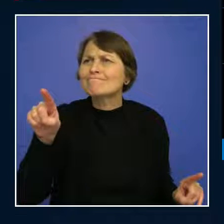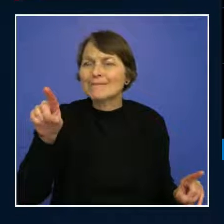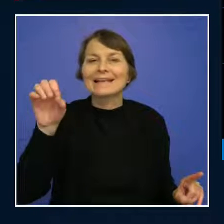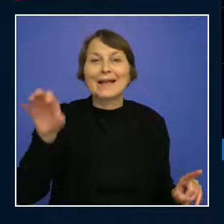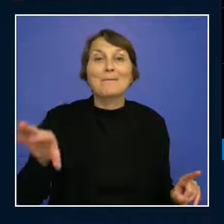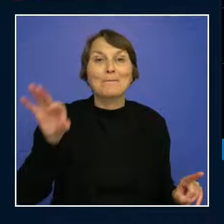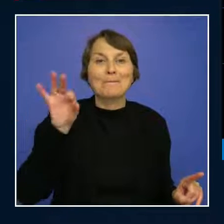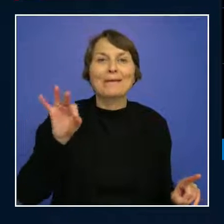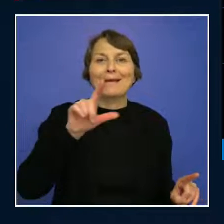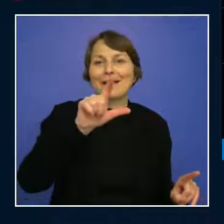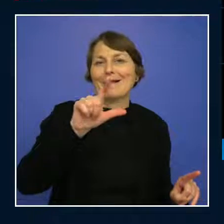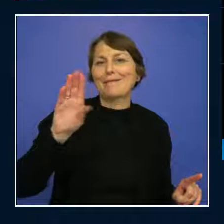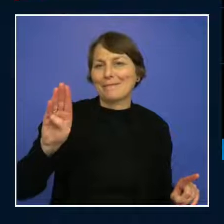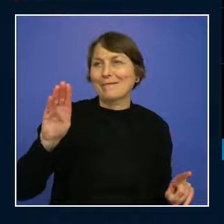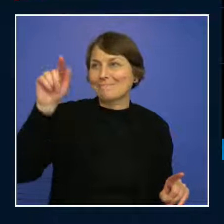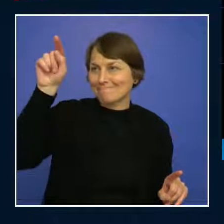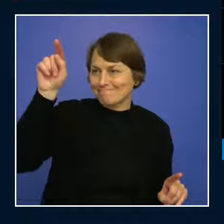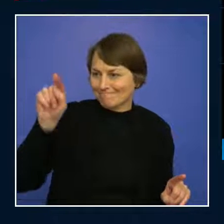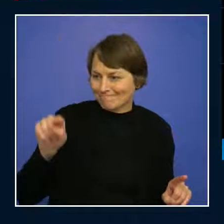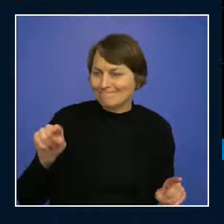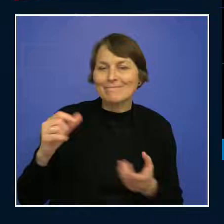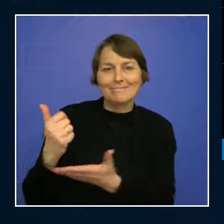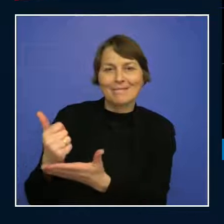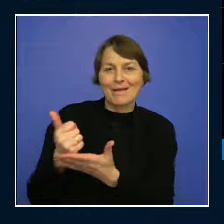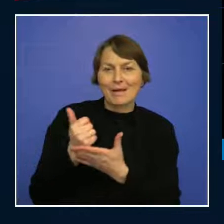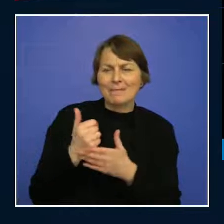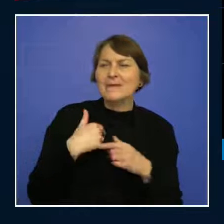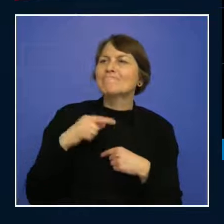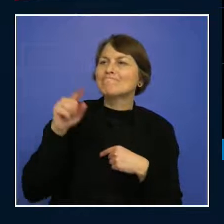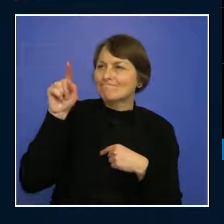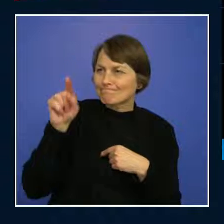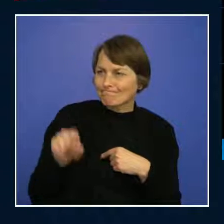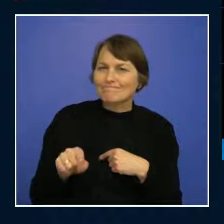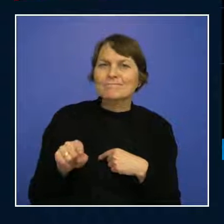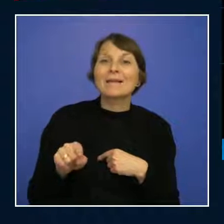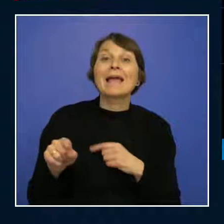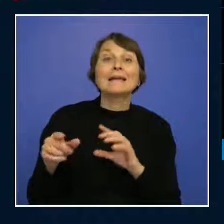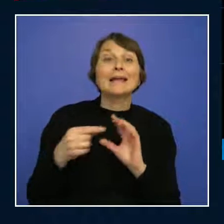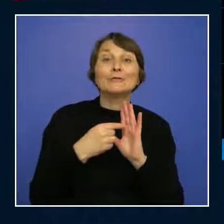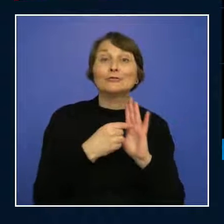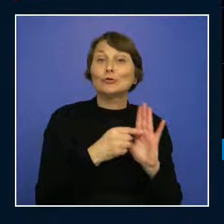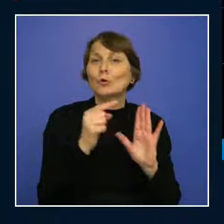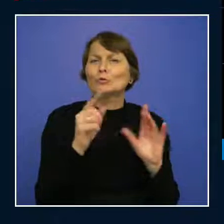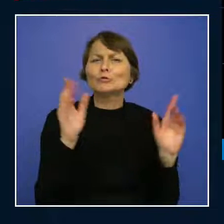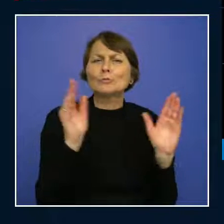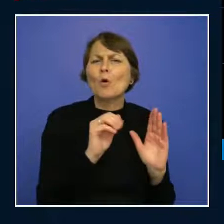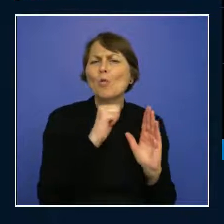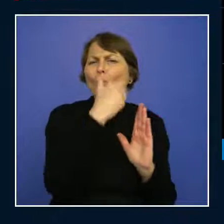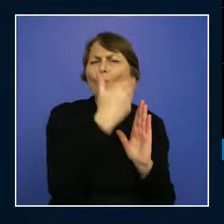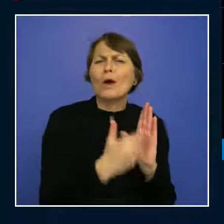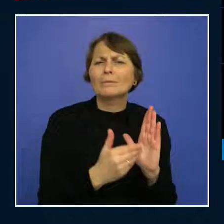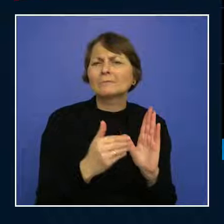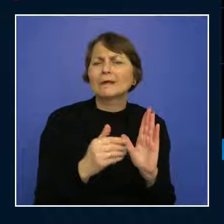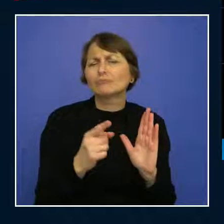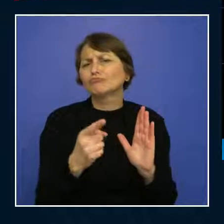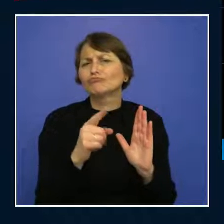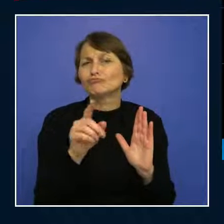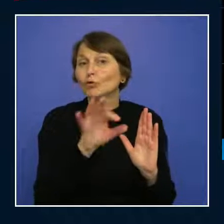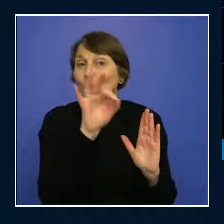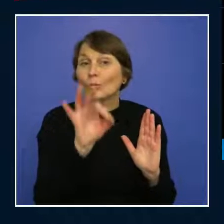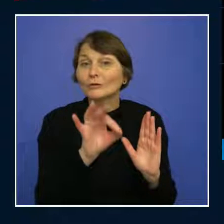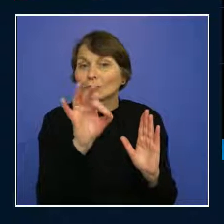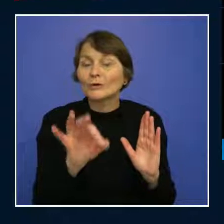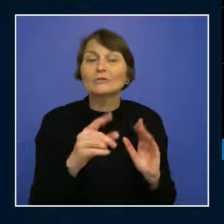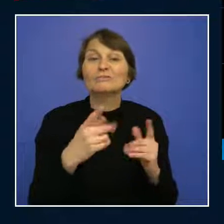Me Choose. And then it will show you a small site that actually walks you through some questions. It'll ask you things like, is your workload deployed to